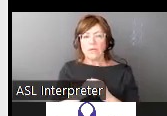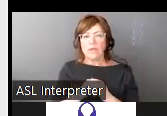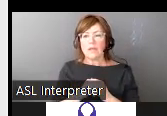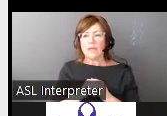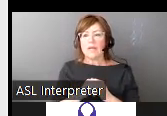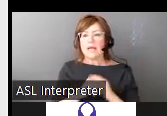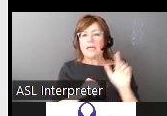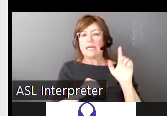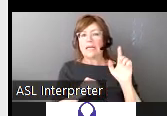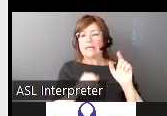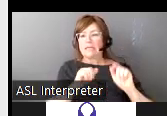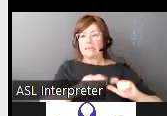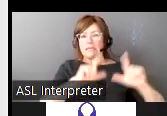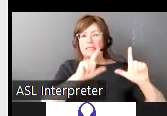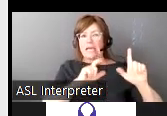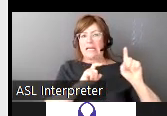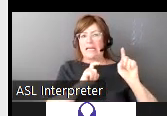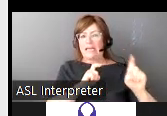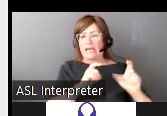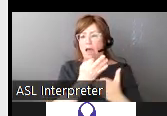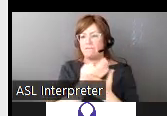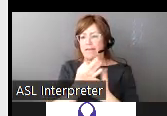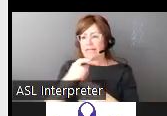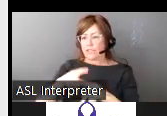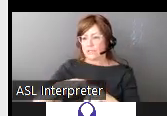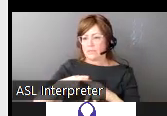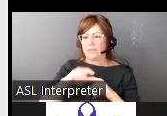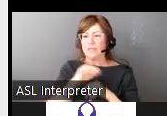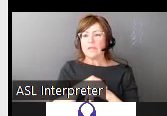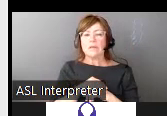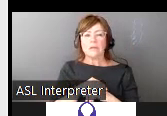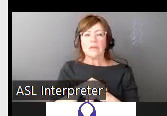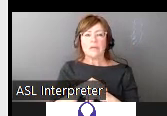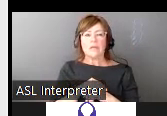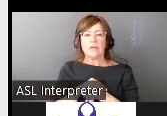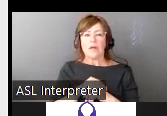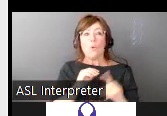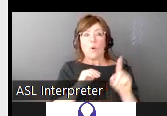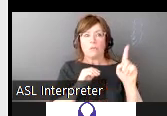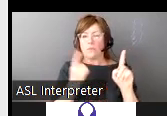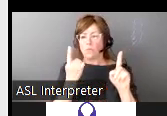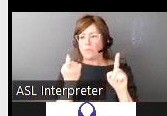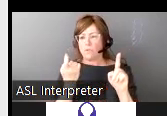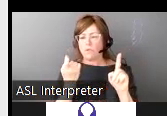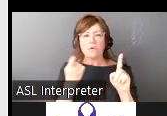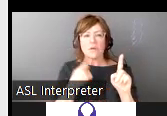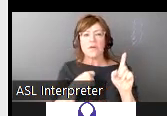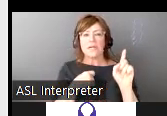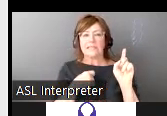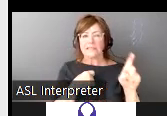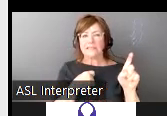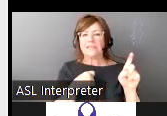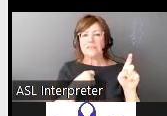click on financial dependence. One more before. One more, yeah. And then click and then make